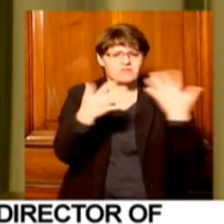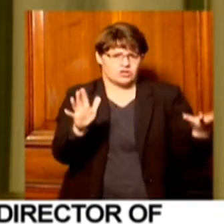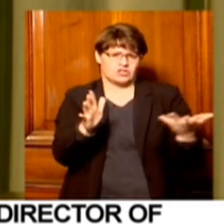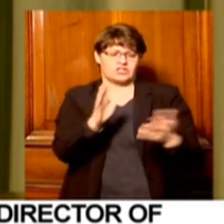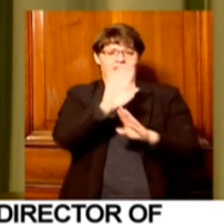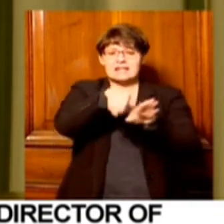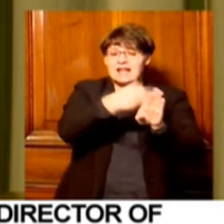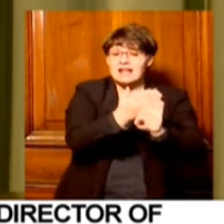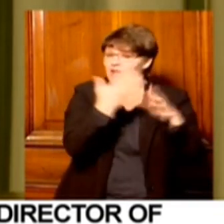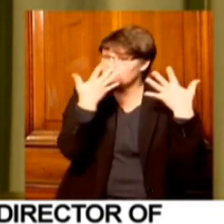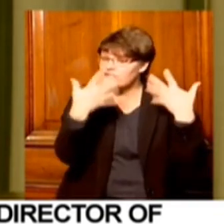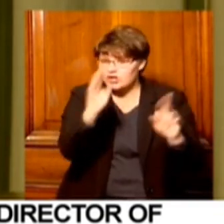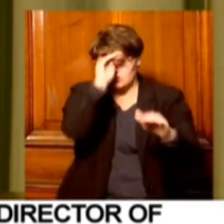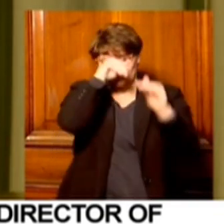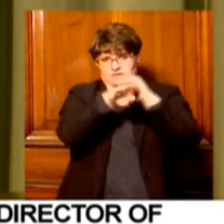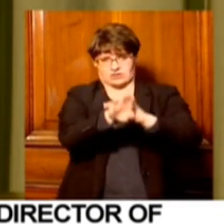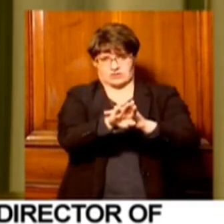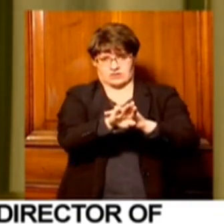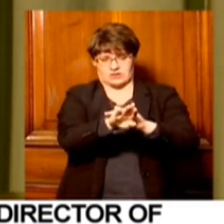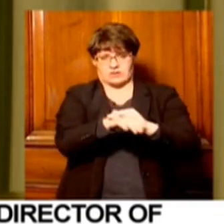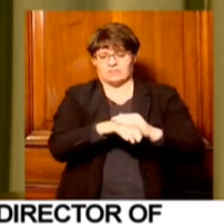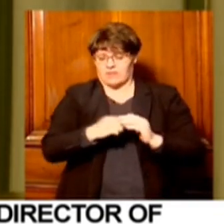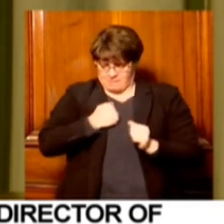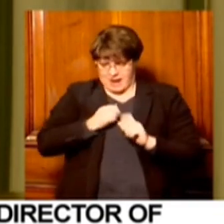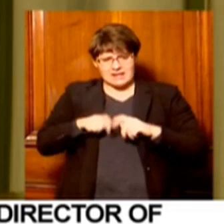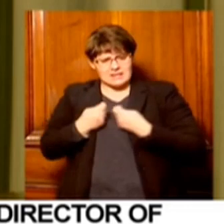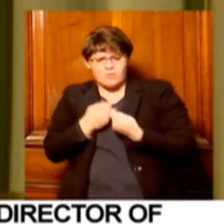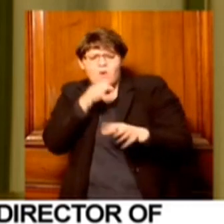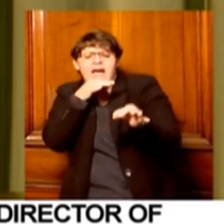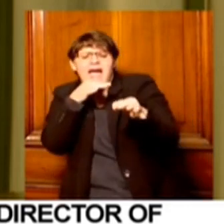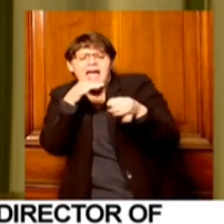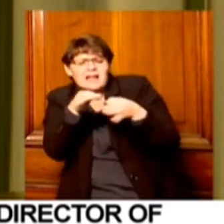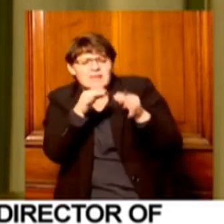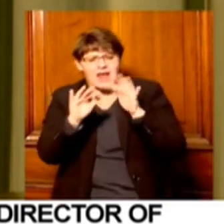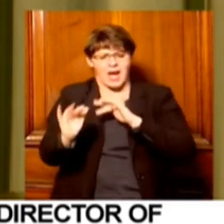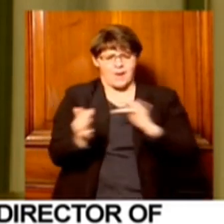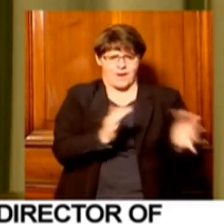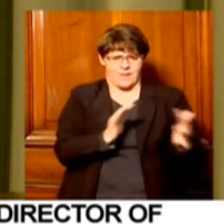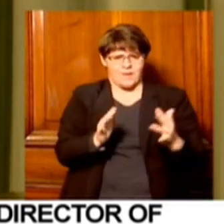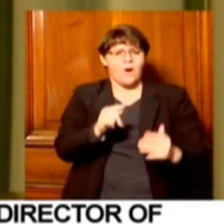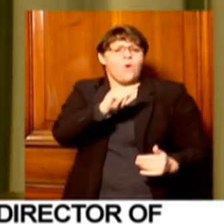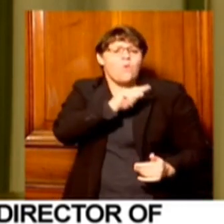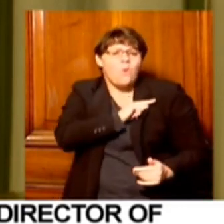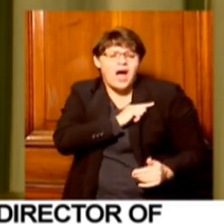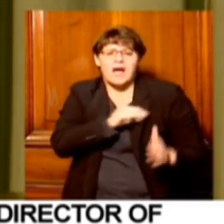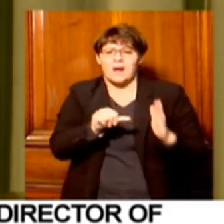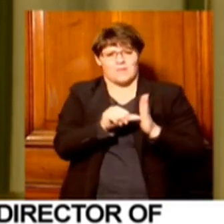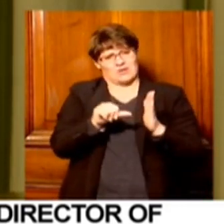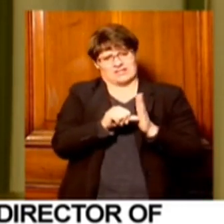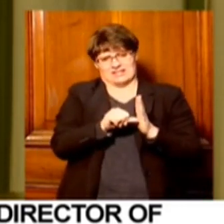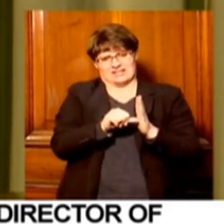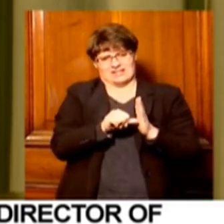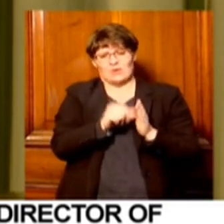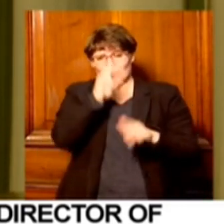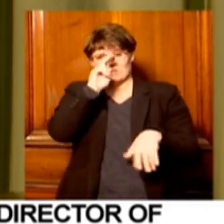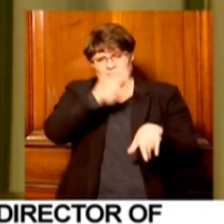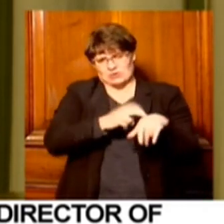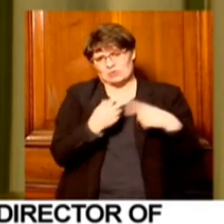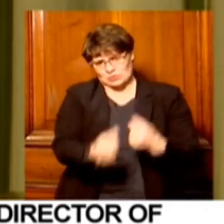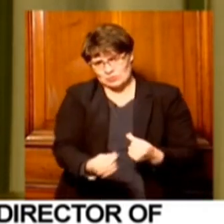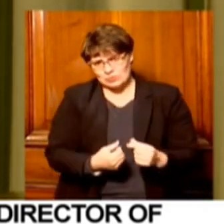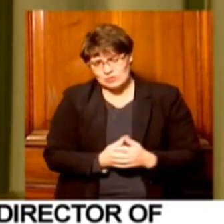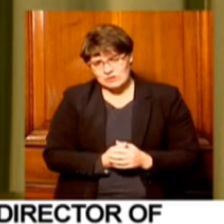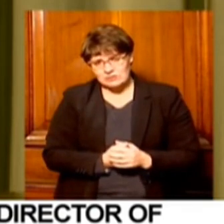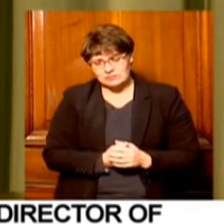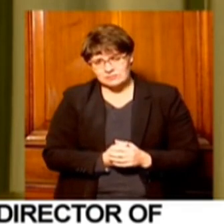NEDLAC with my team and explained to them why we have to go through this. And we